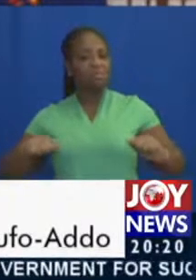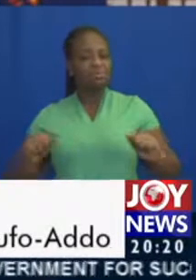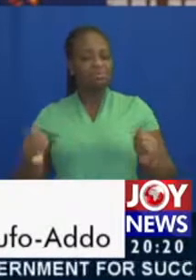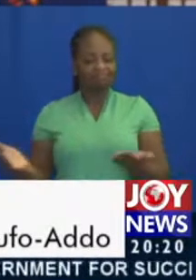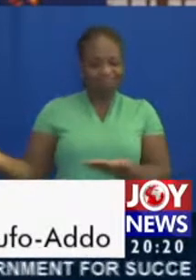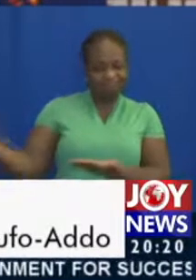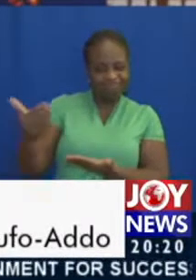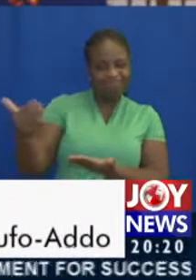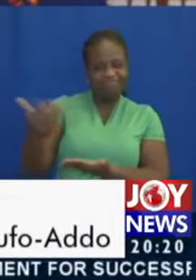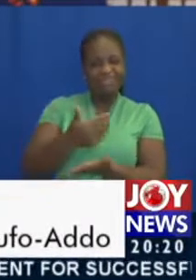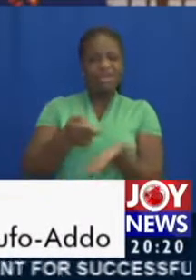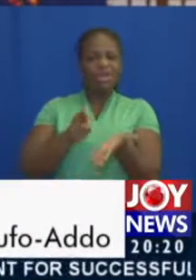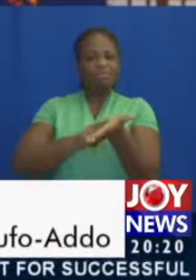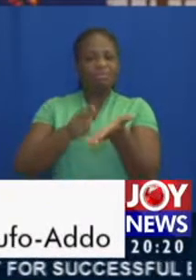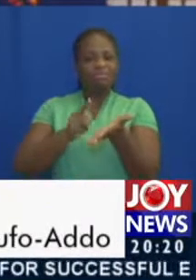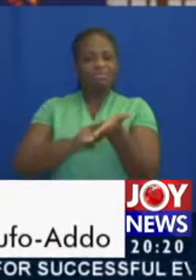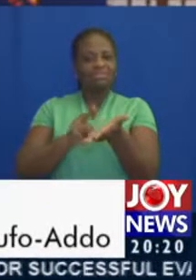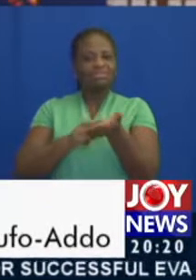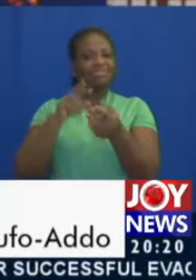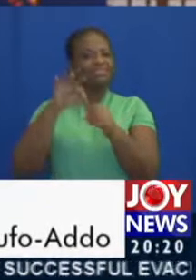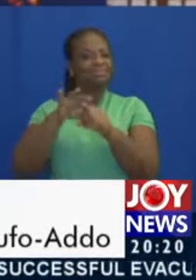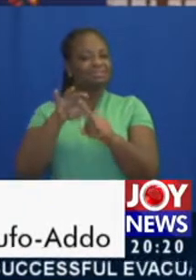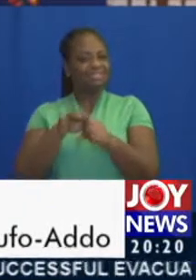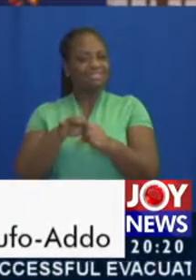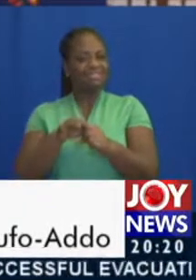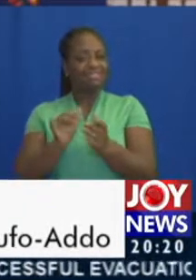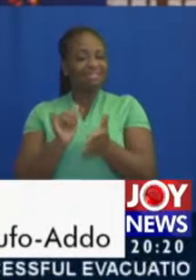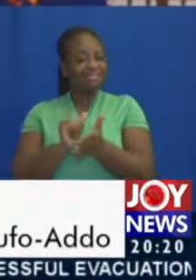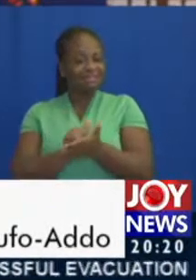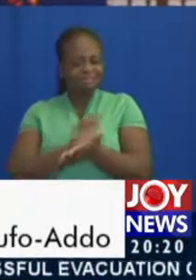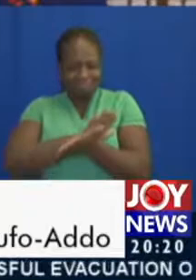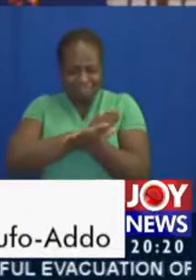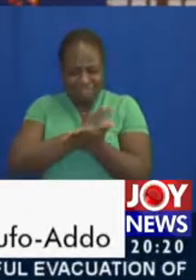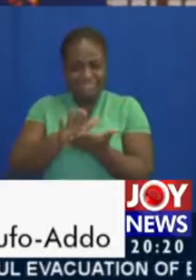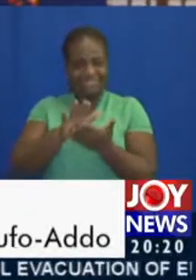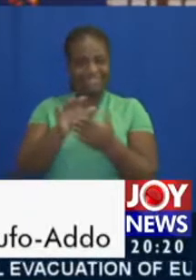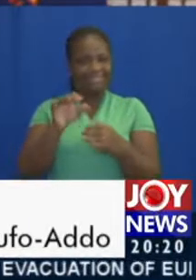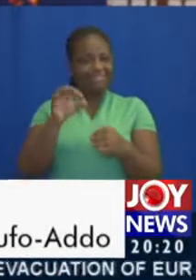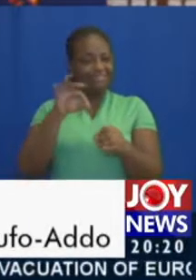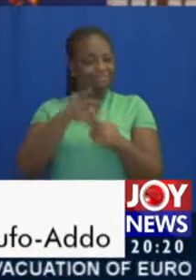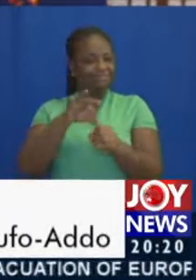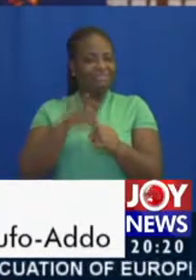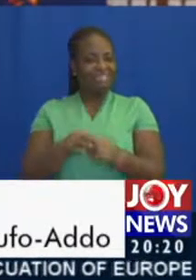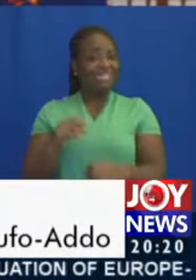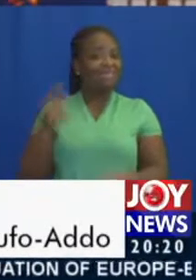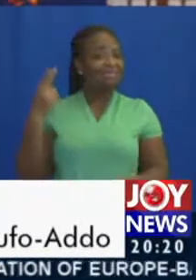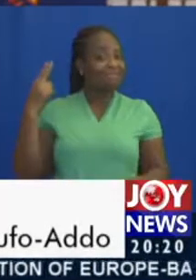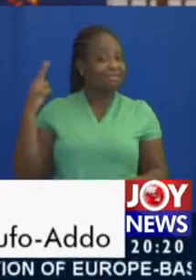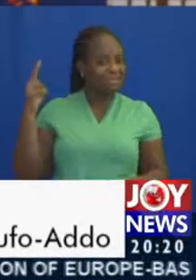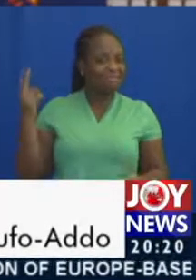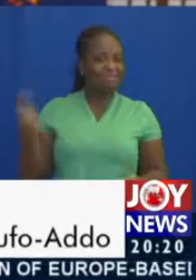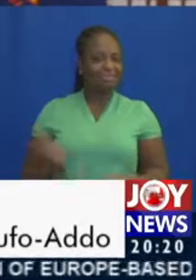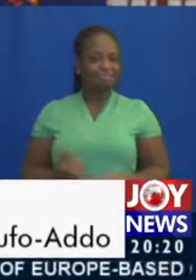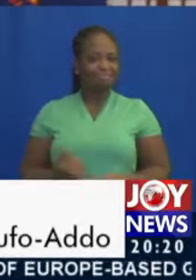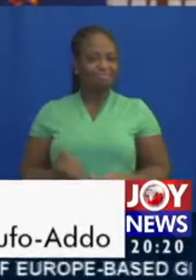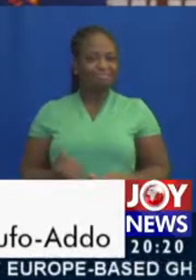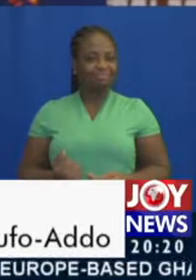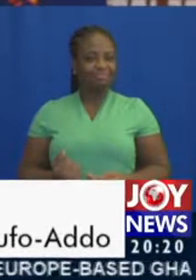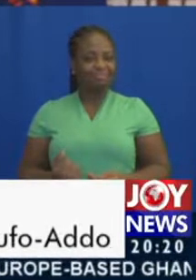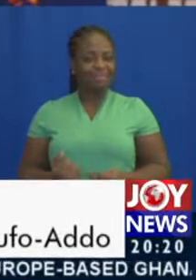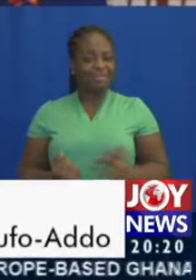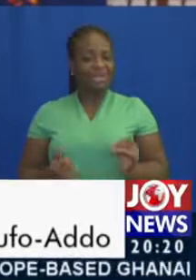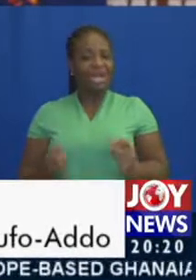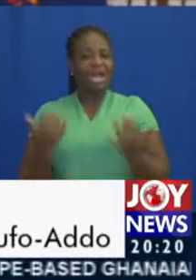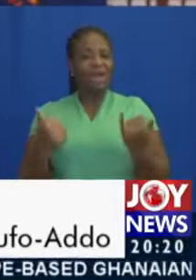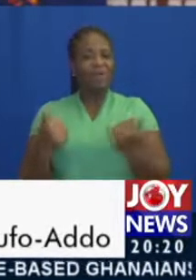register, arguably the most credible voter register in our history. Our democratic institutions